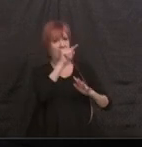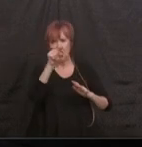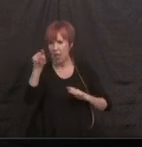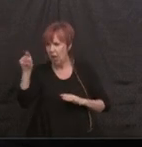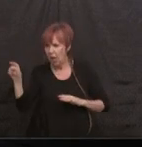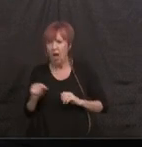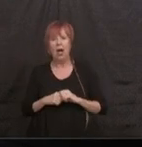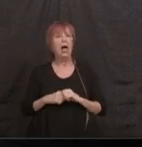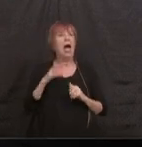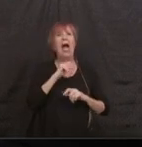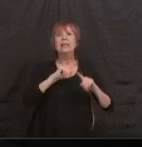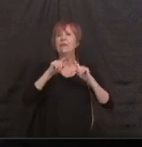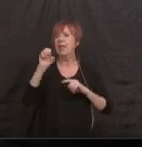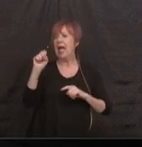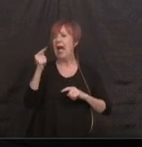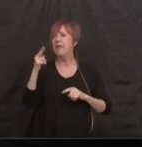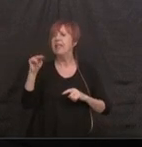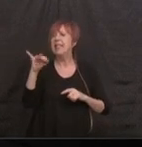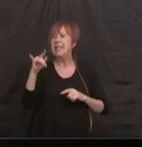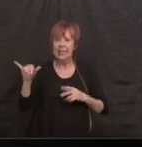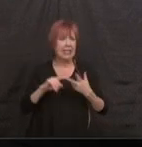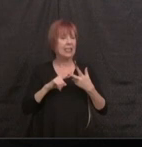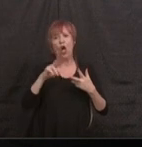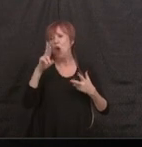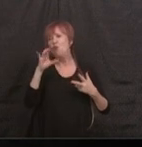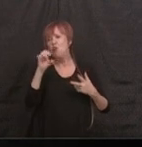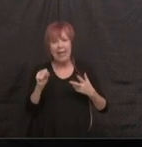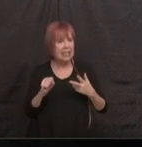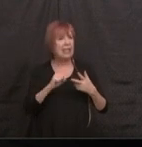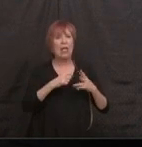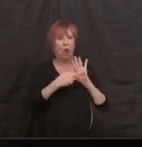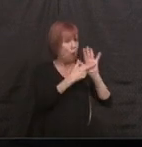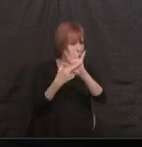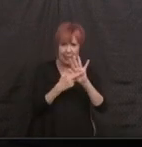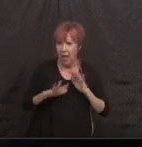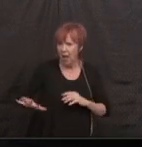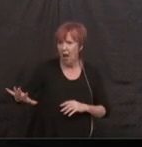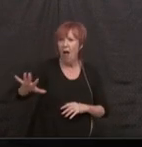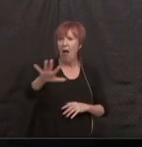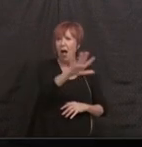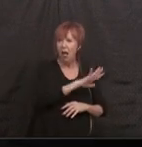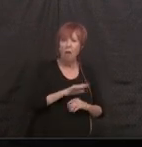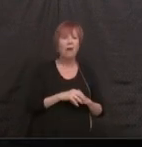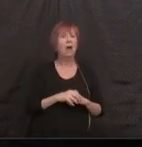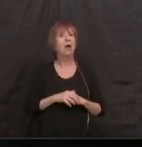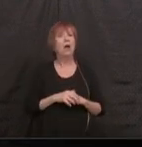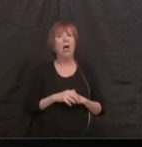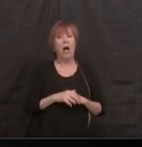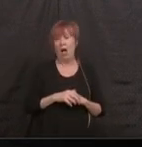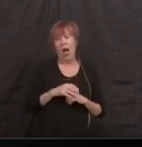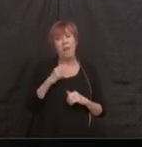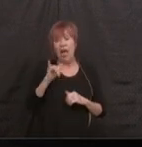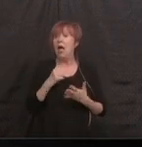different ethnicities and racial diversity, right, inside of all of that as well, and religious and socioeconomic, which actually has people